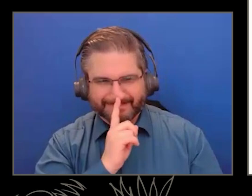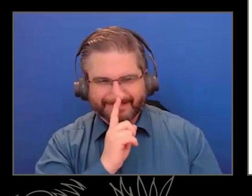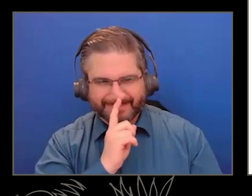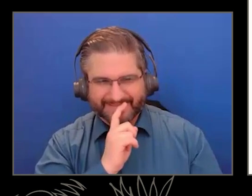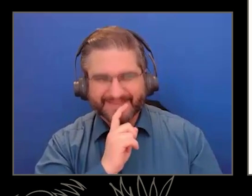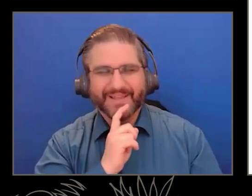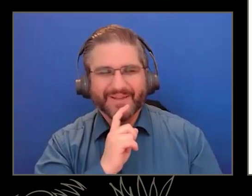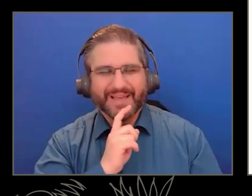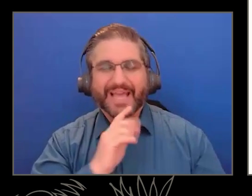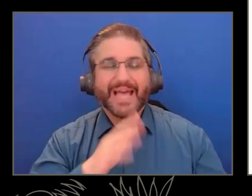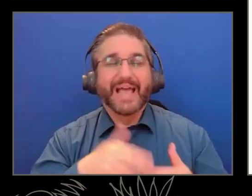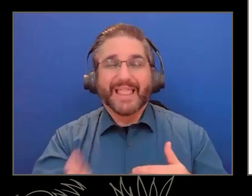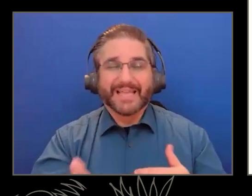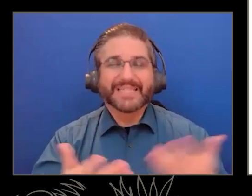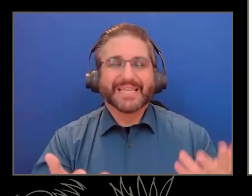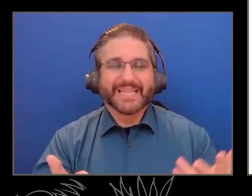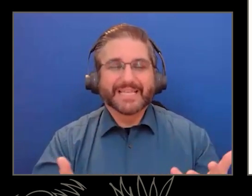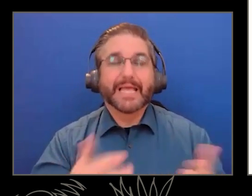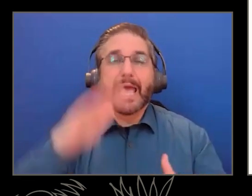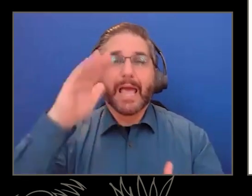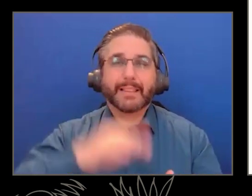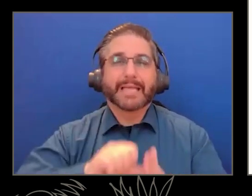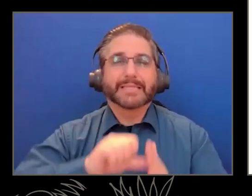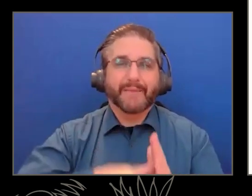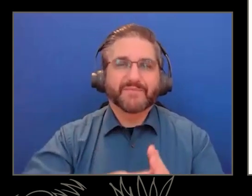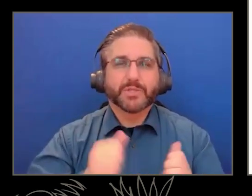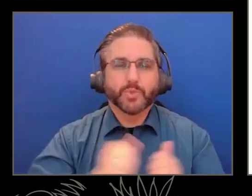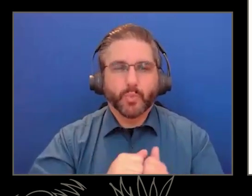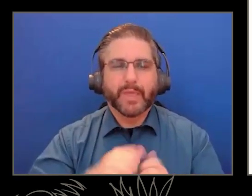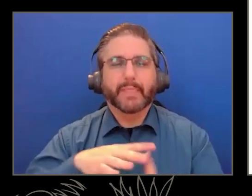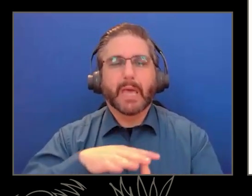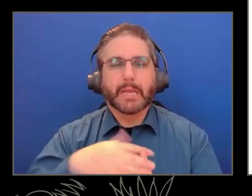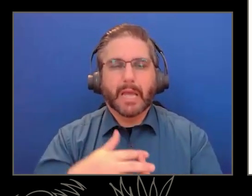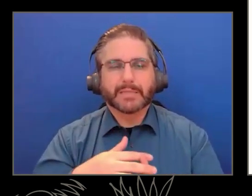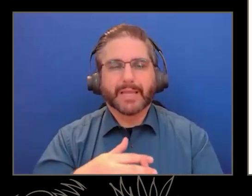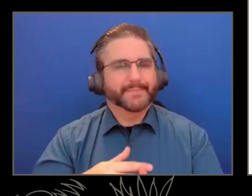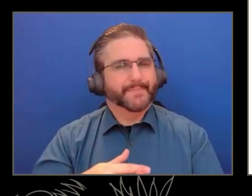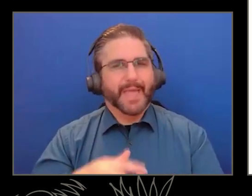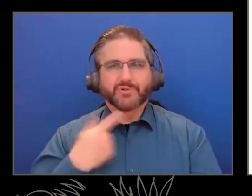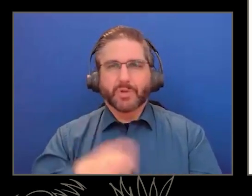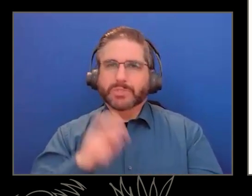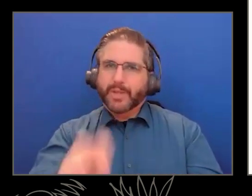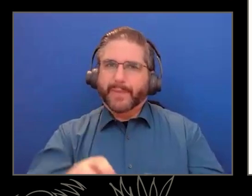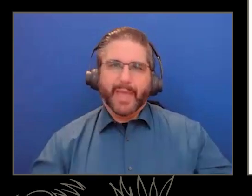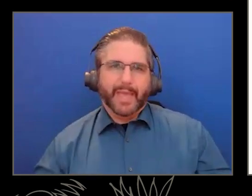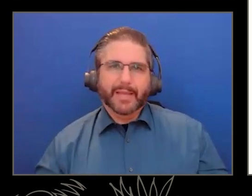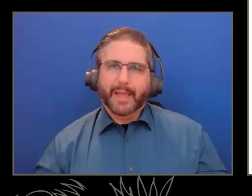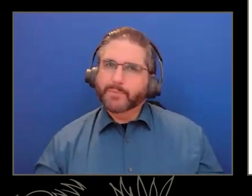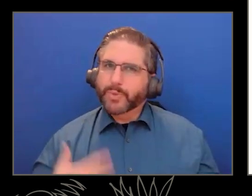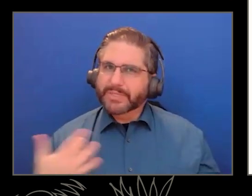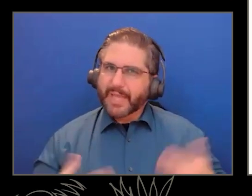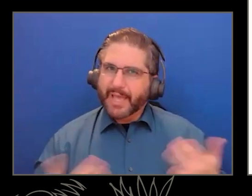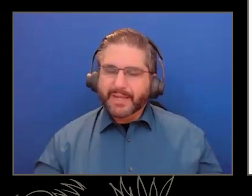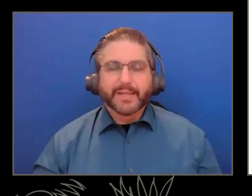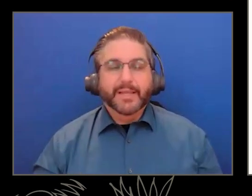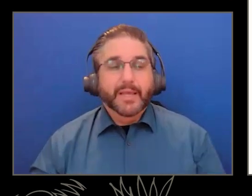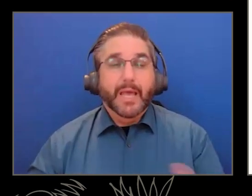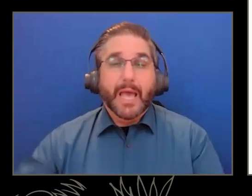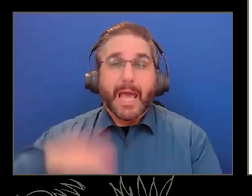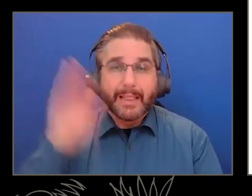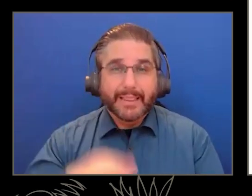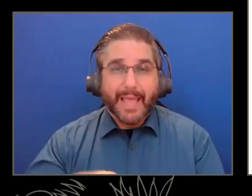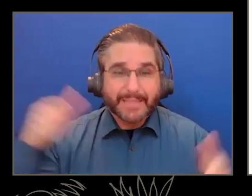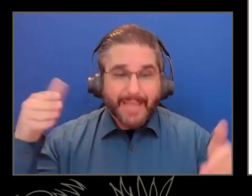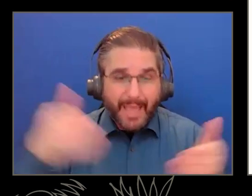The next thing is there's less emphasis on context. I was getting ahead of myself, y'all. I was so excited. There's less emphasis on